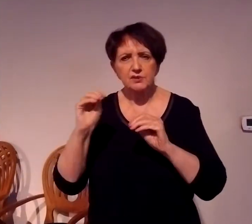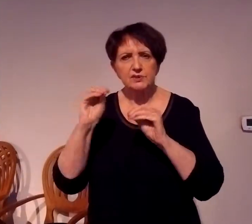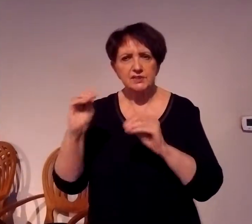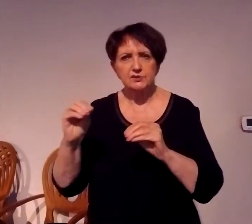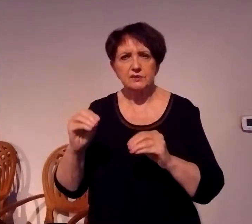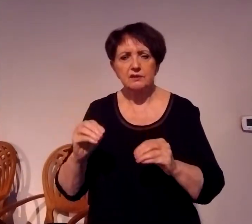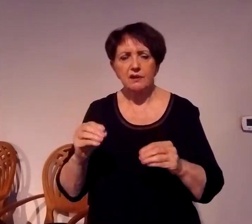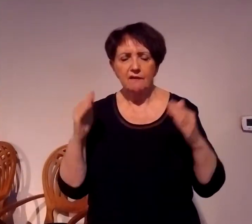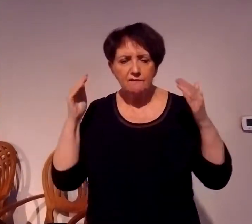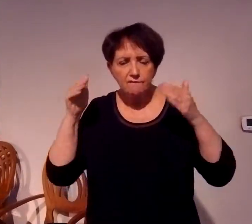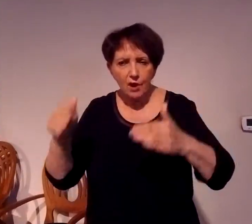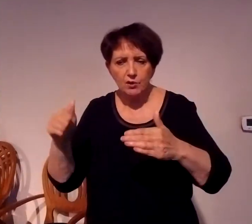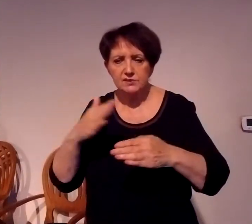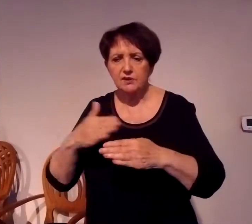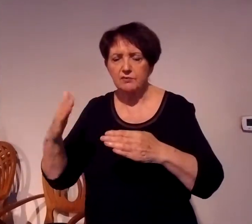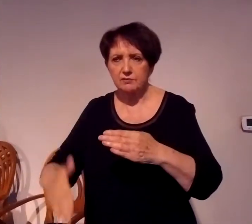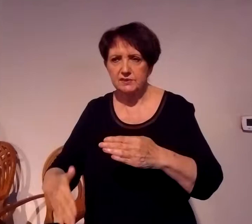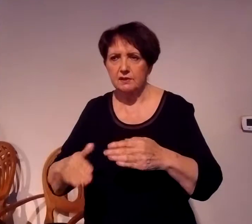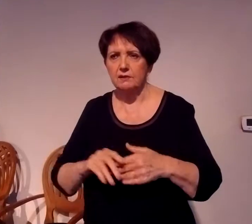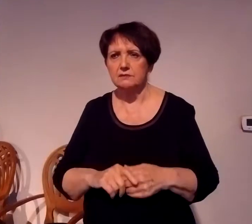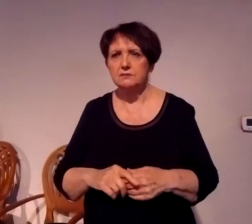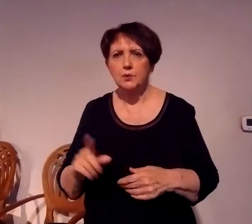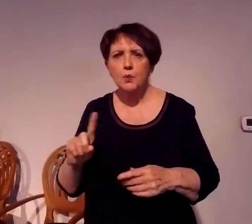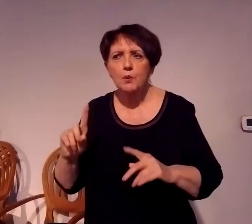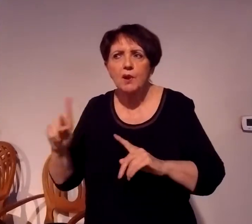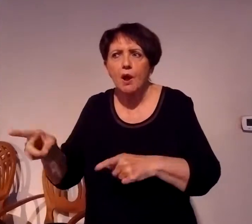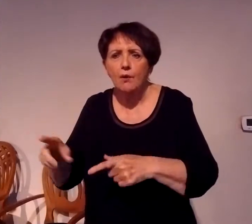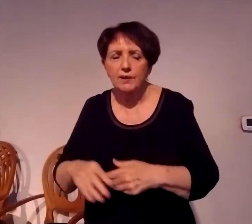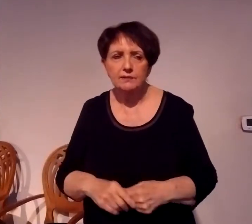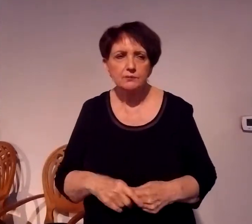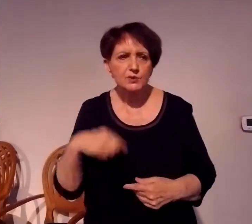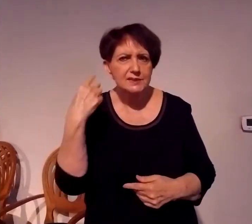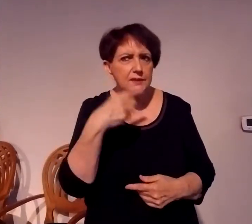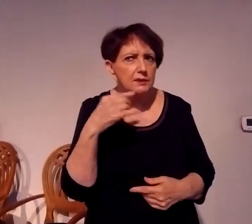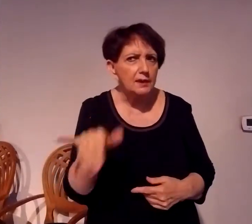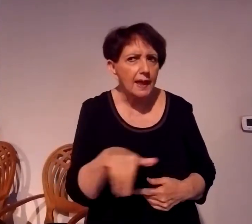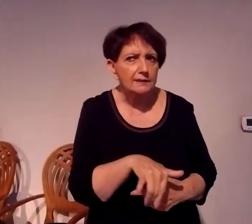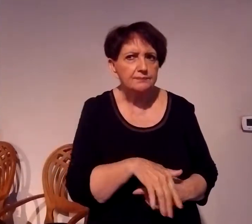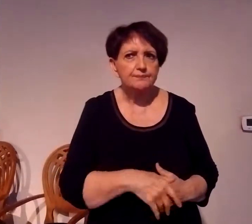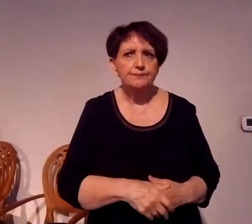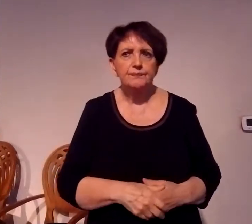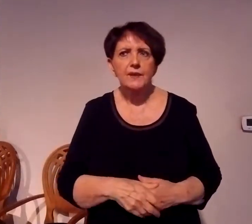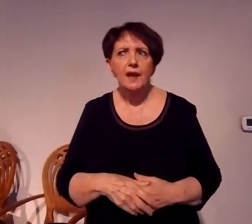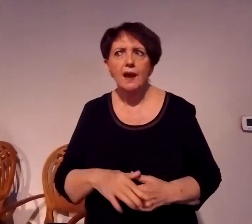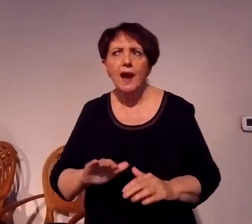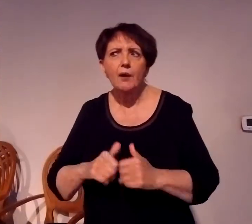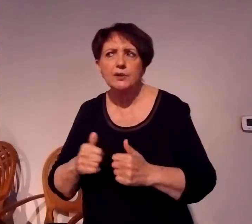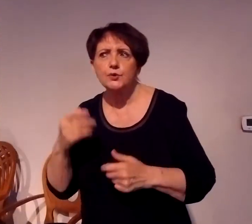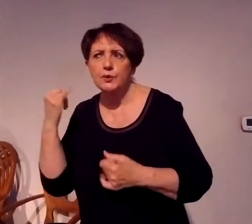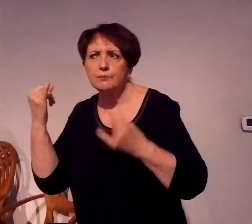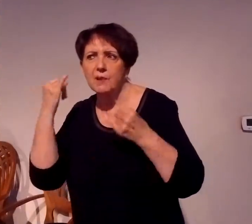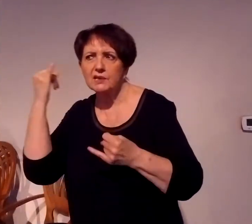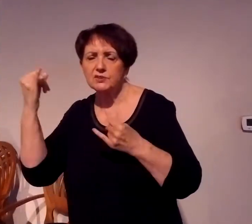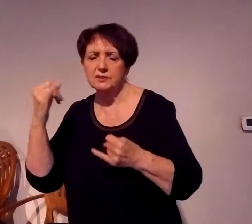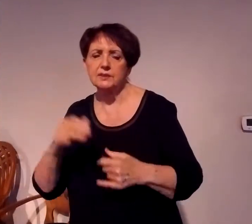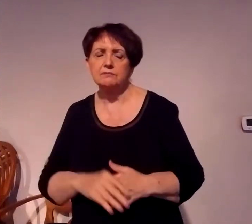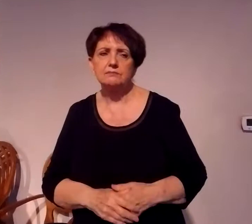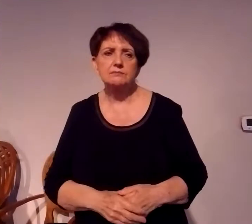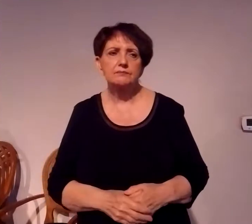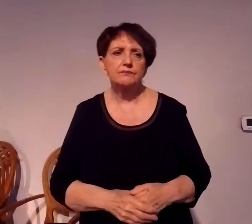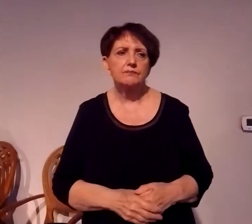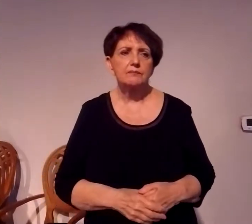end result. Where are we going? What does it look like? How do we imagine it? How might we imagine